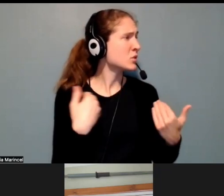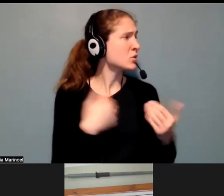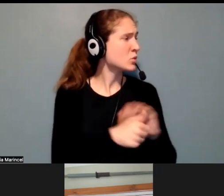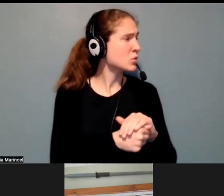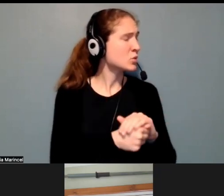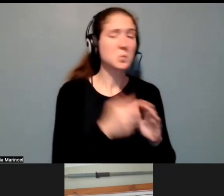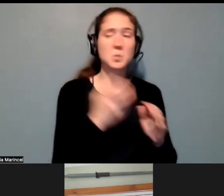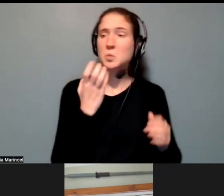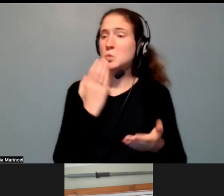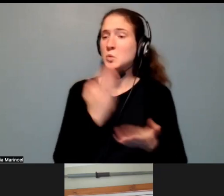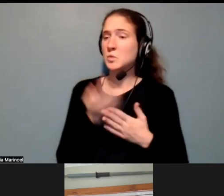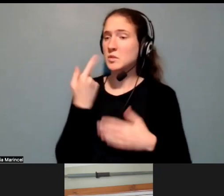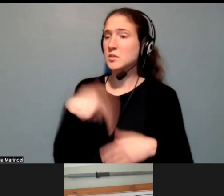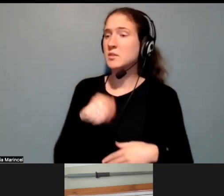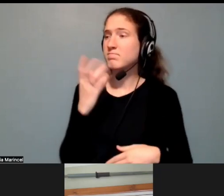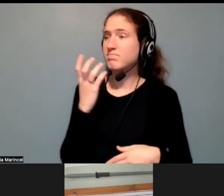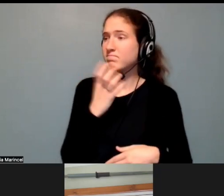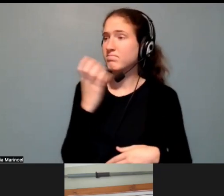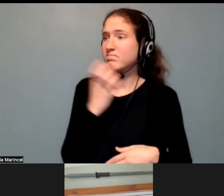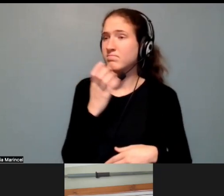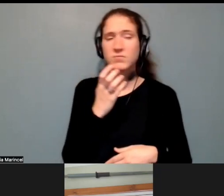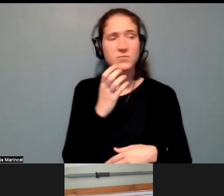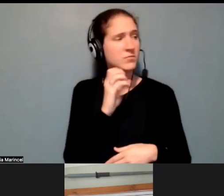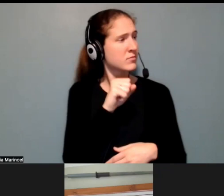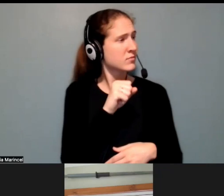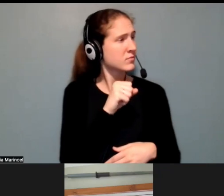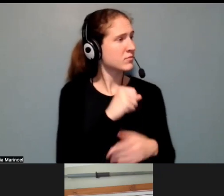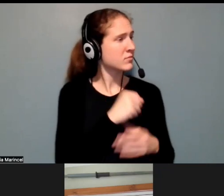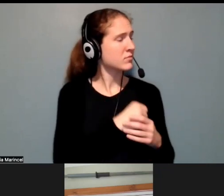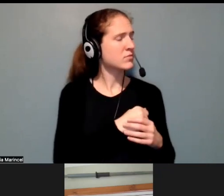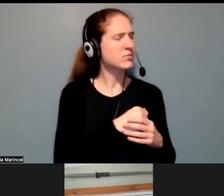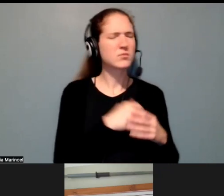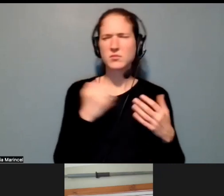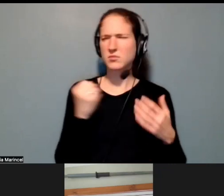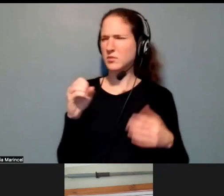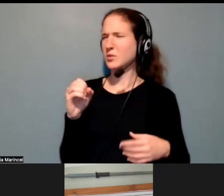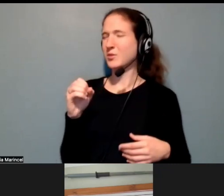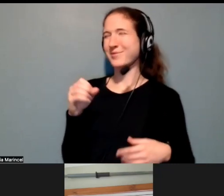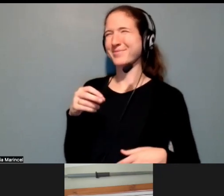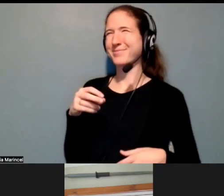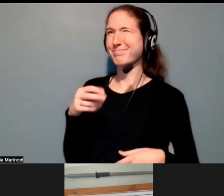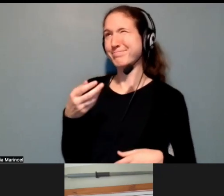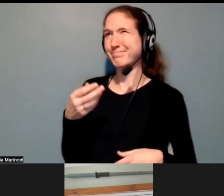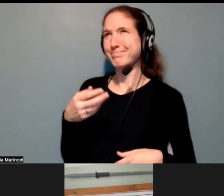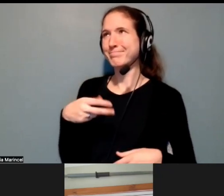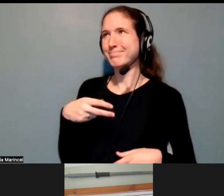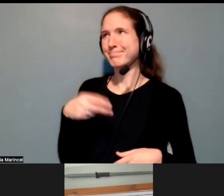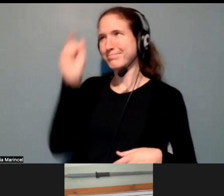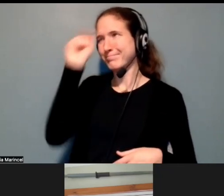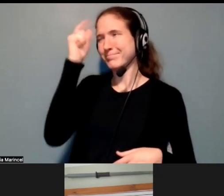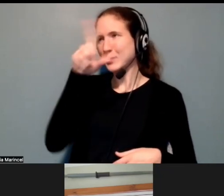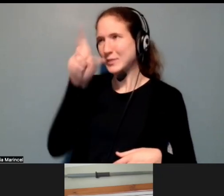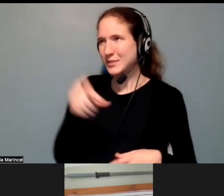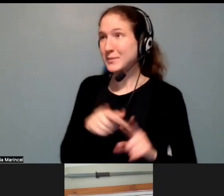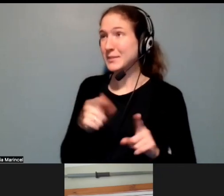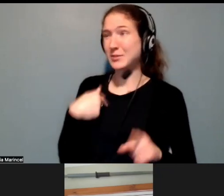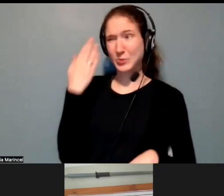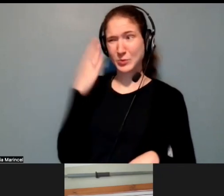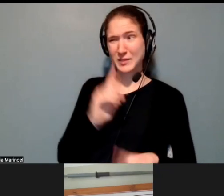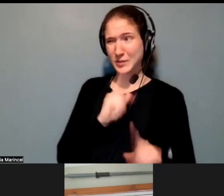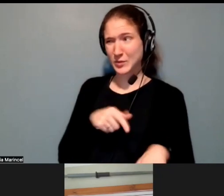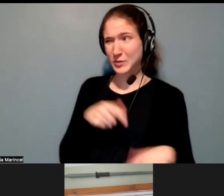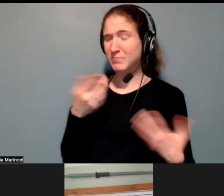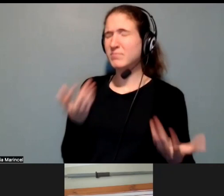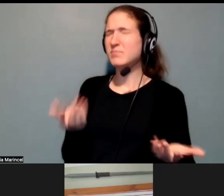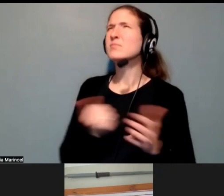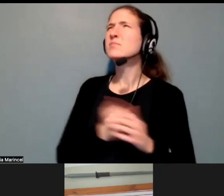them. Wow. Yeah. So this is a dumb question, but I don't know the answer.